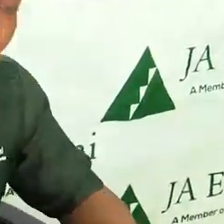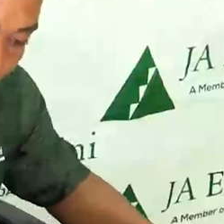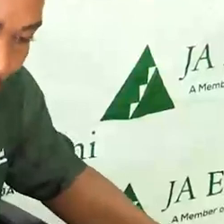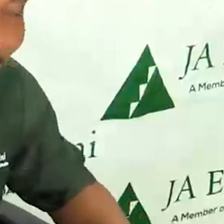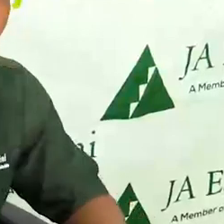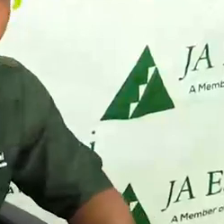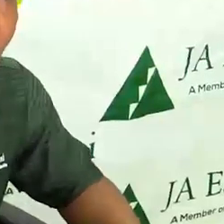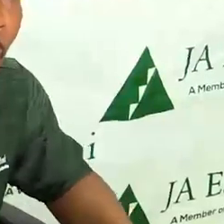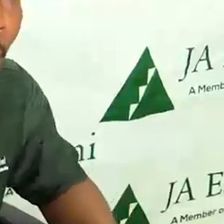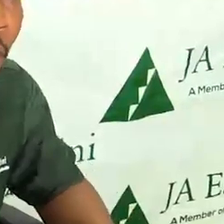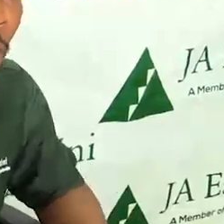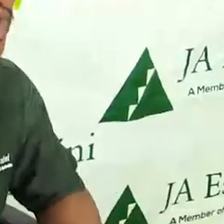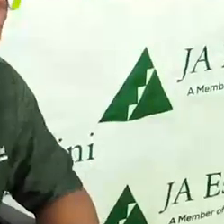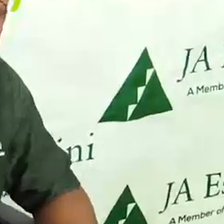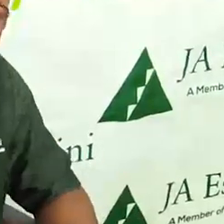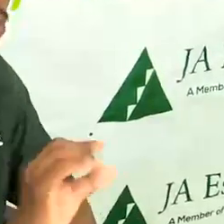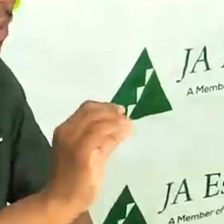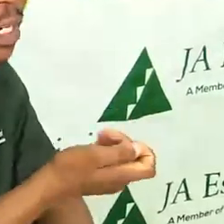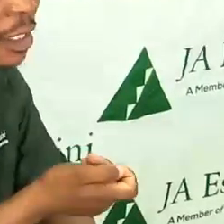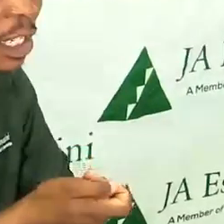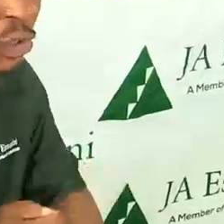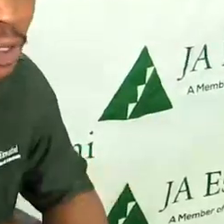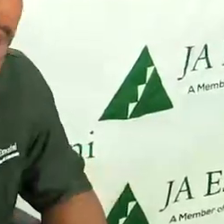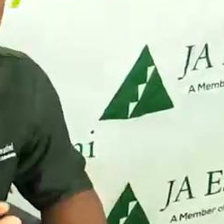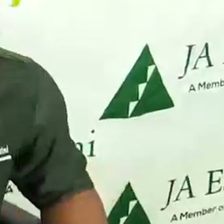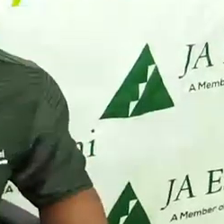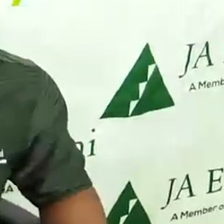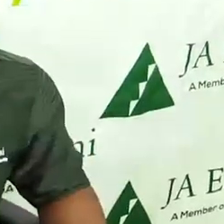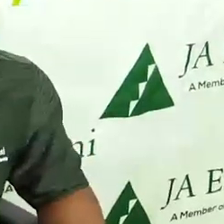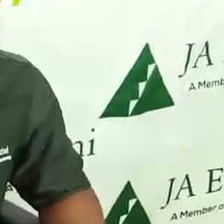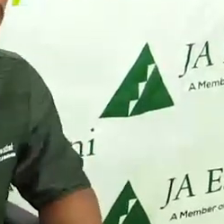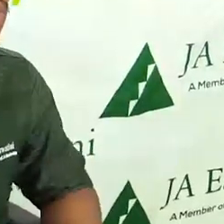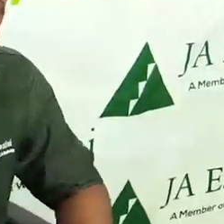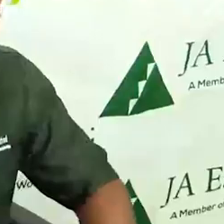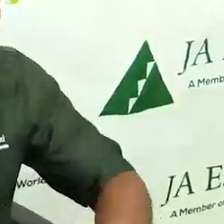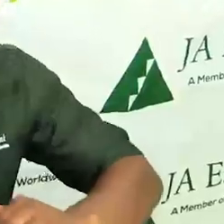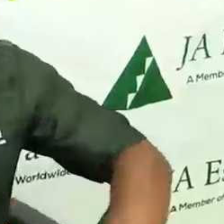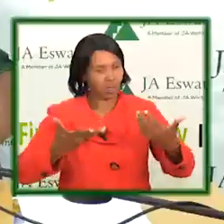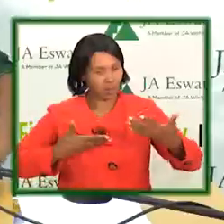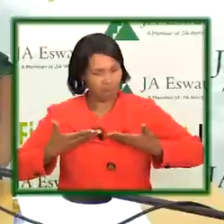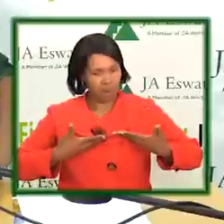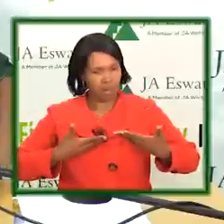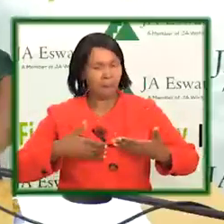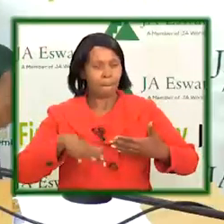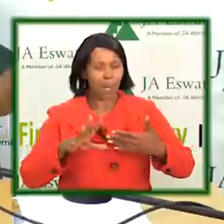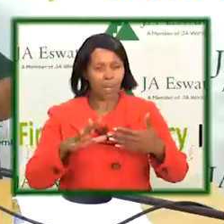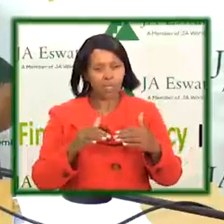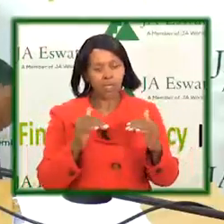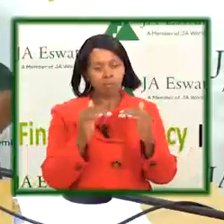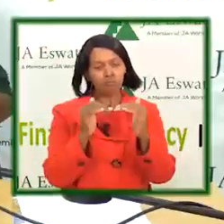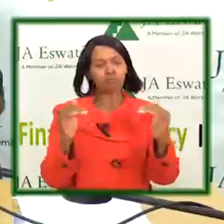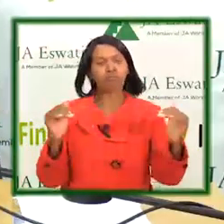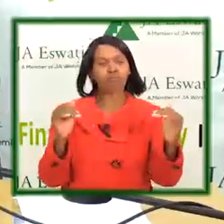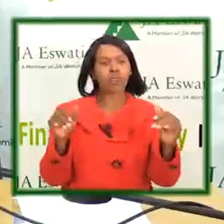to work in the JA company, we tried to bend that rule a little bit so that we are all equal in the company, so that we don't